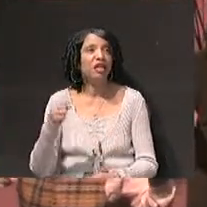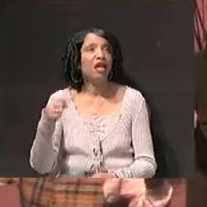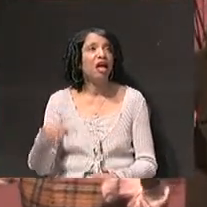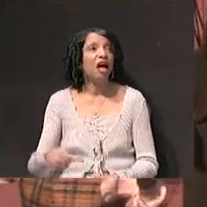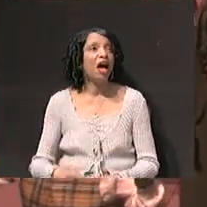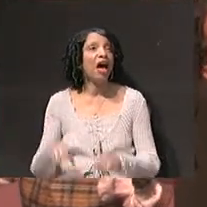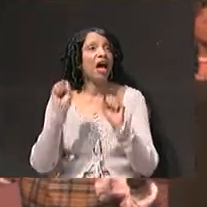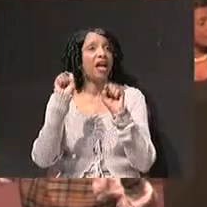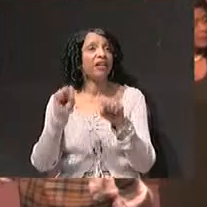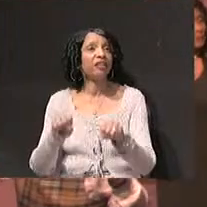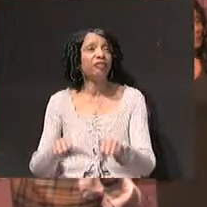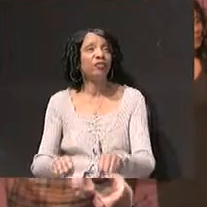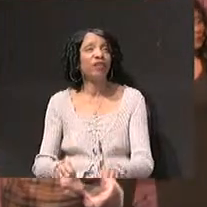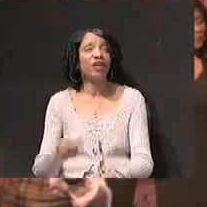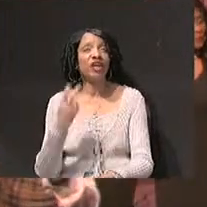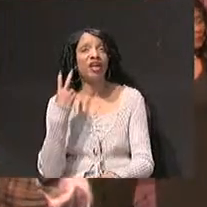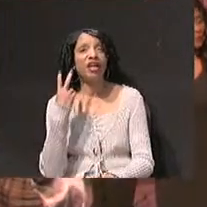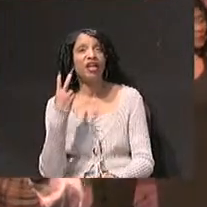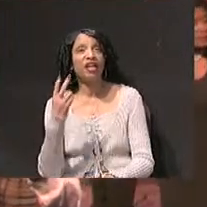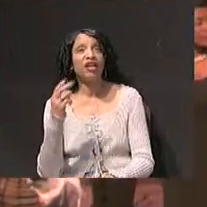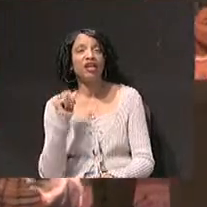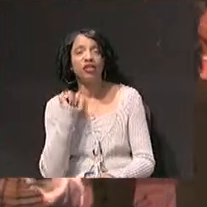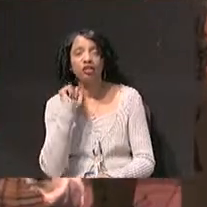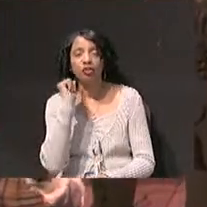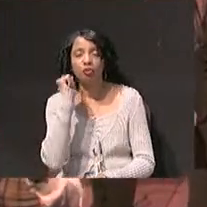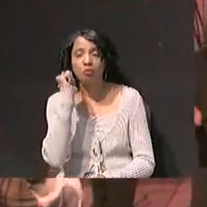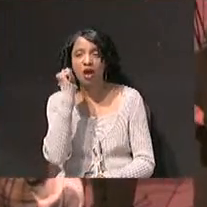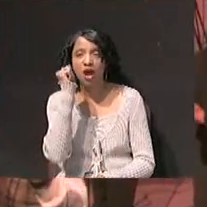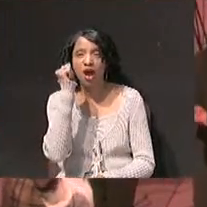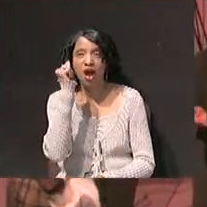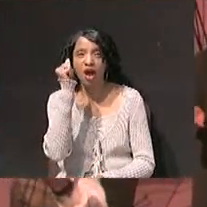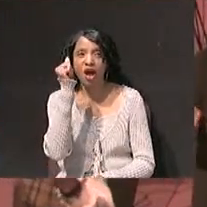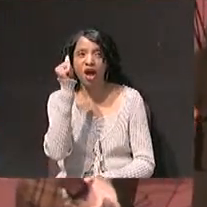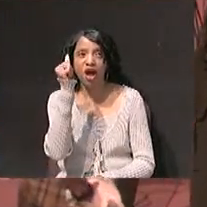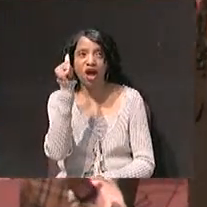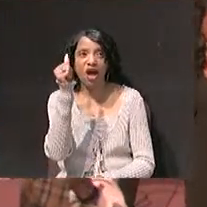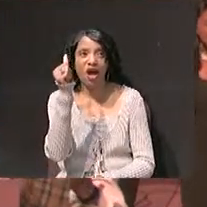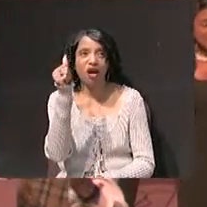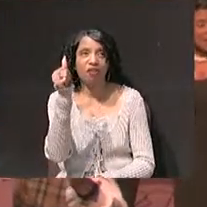lives. Will you come? I can face tomorrow.